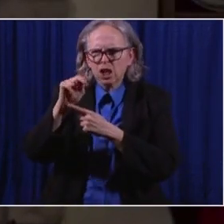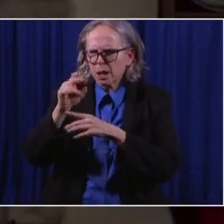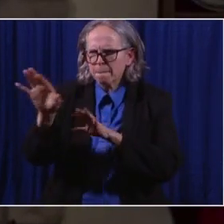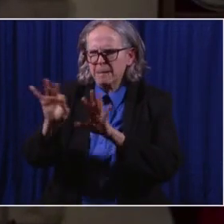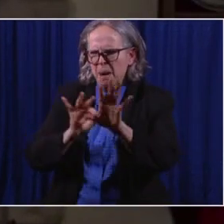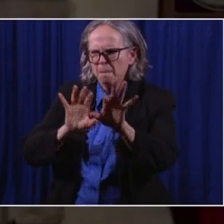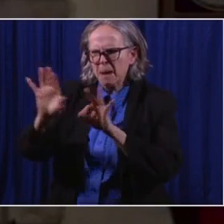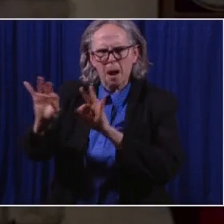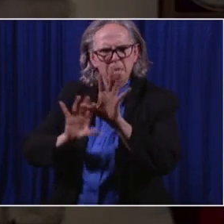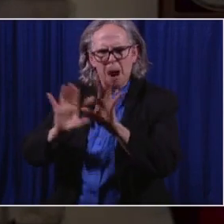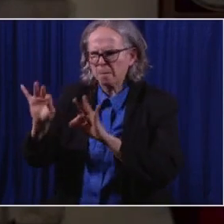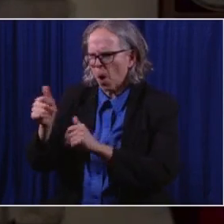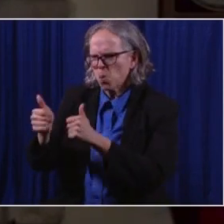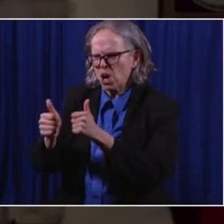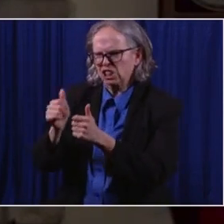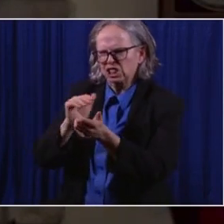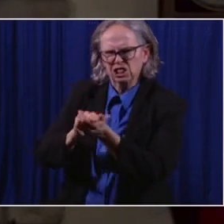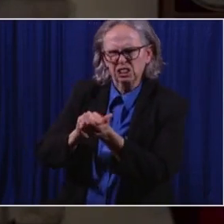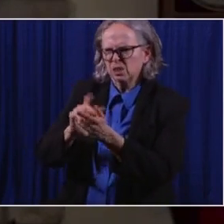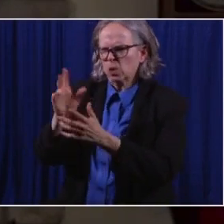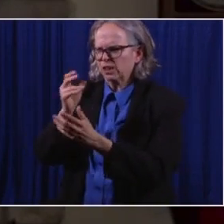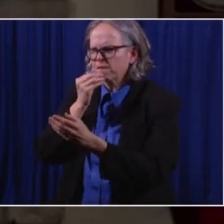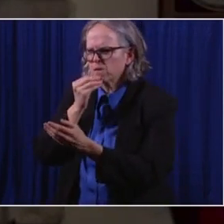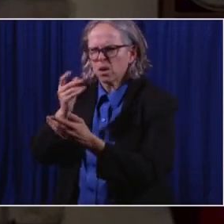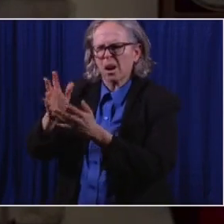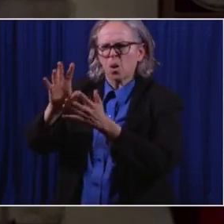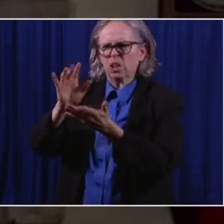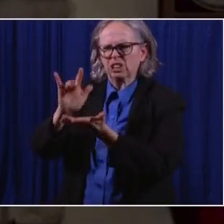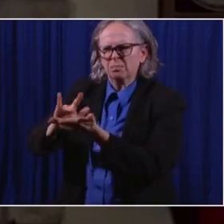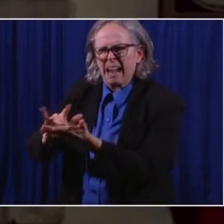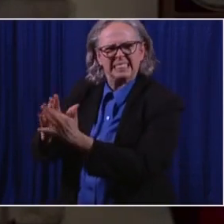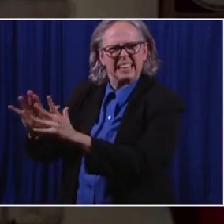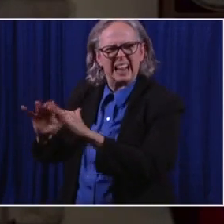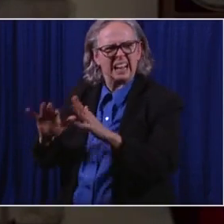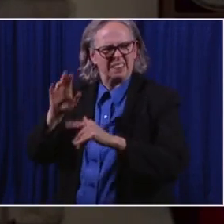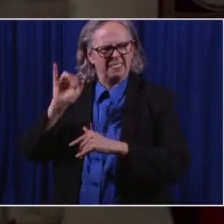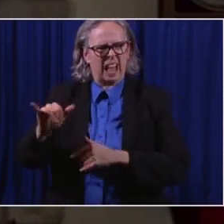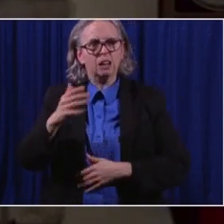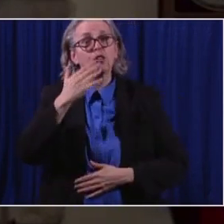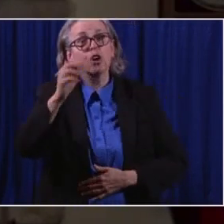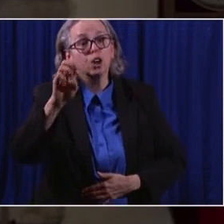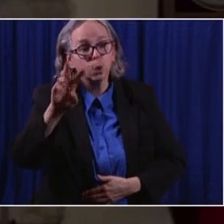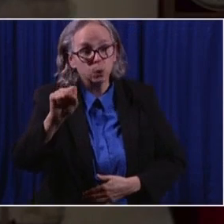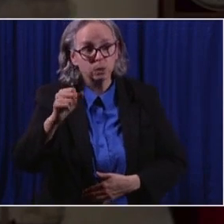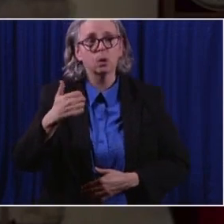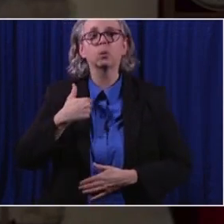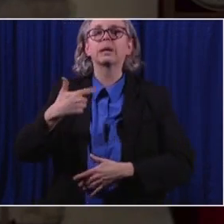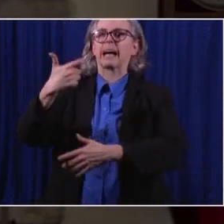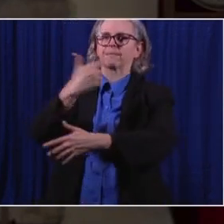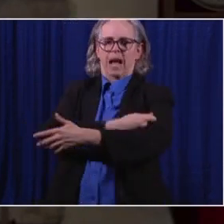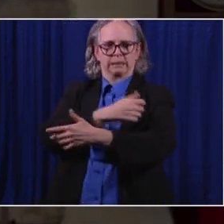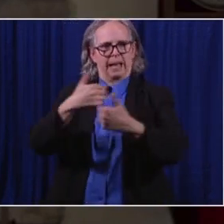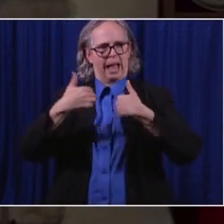yet. And so, we look at that. And so how you balance